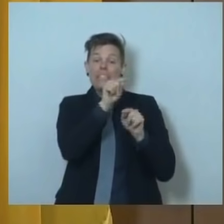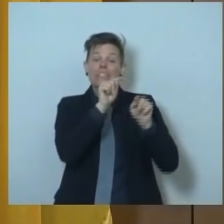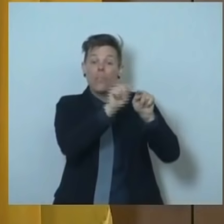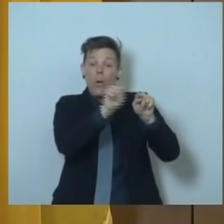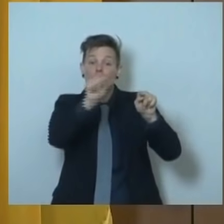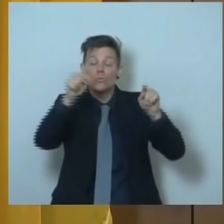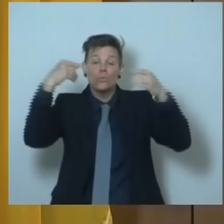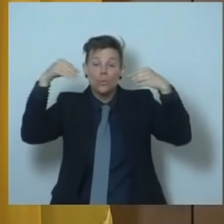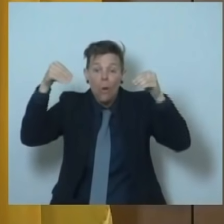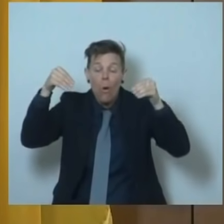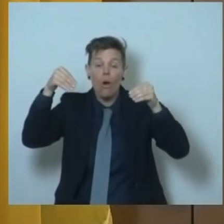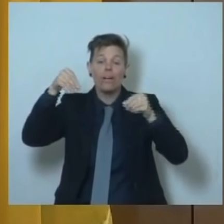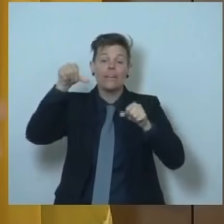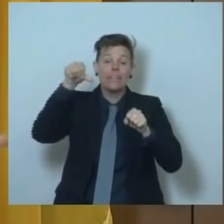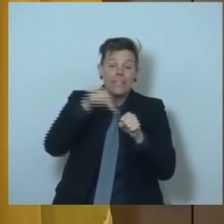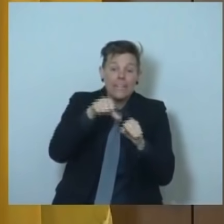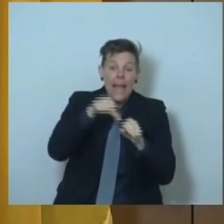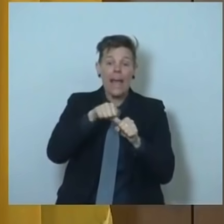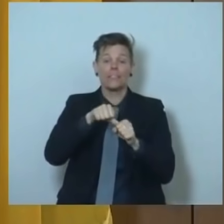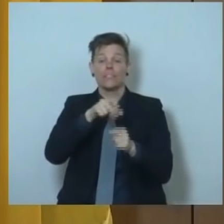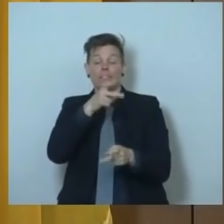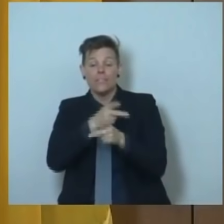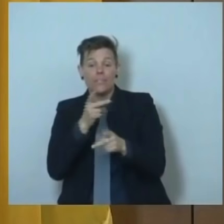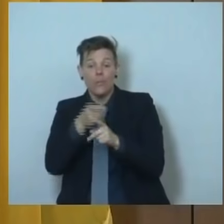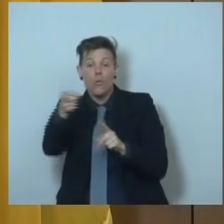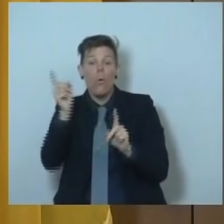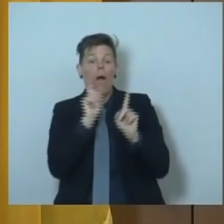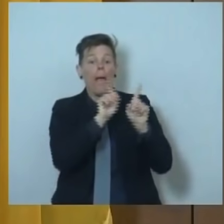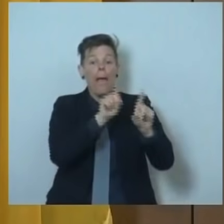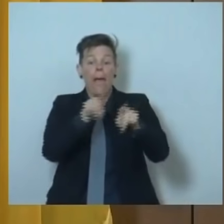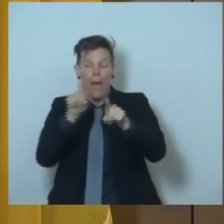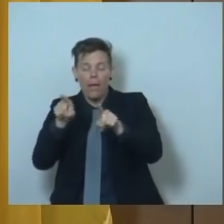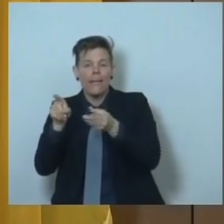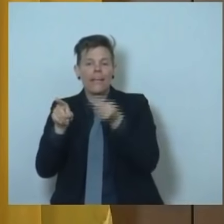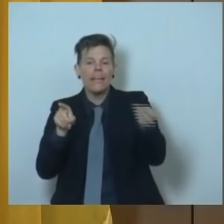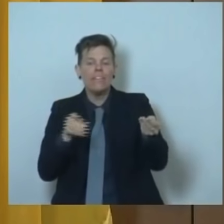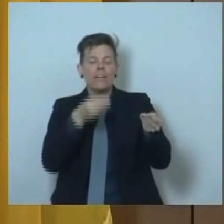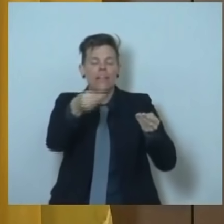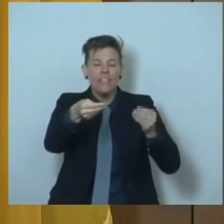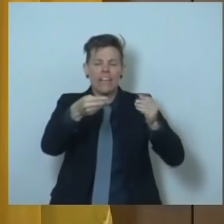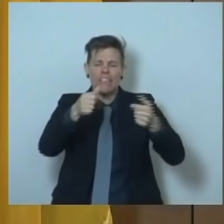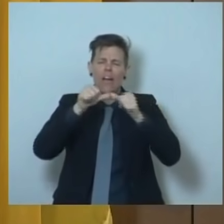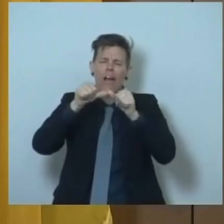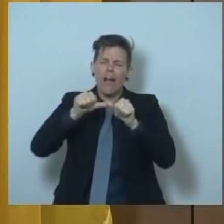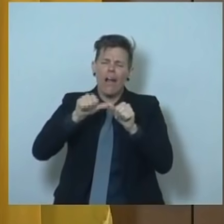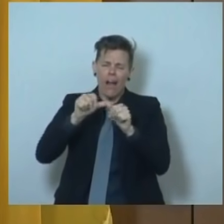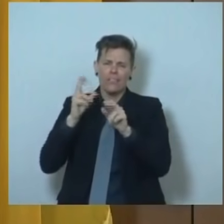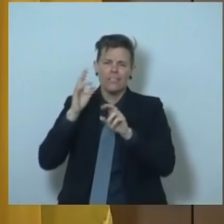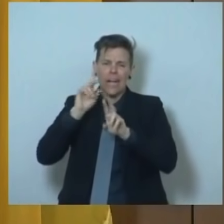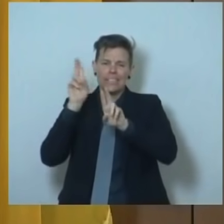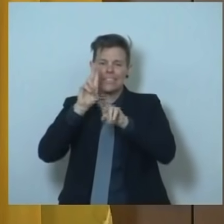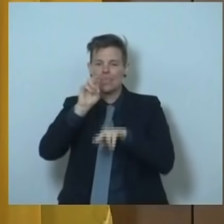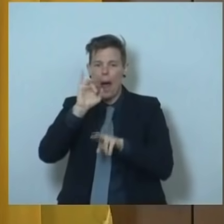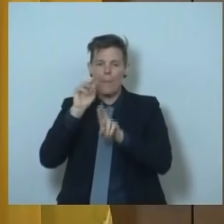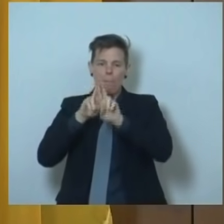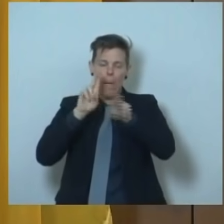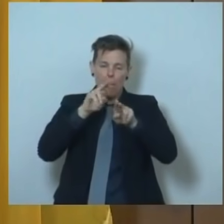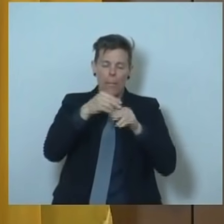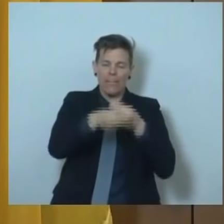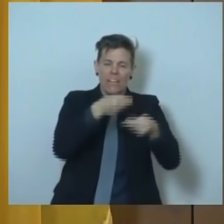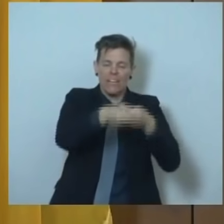no symptoms. They then take the virus into these facilities, into these work